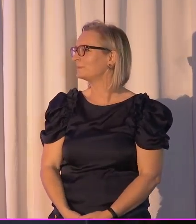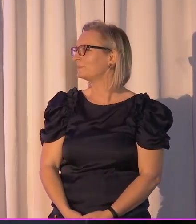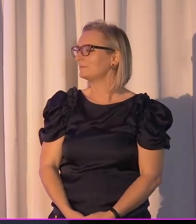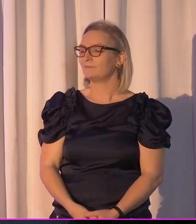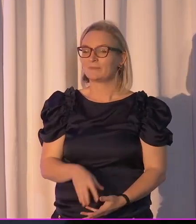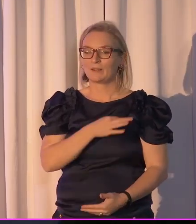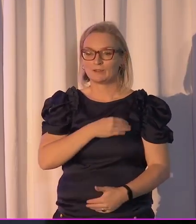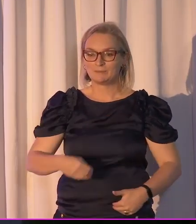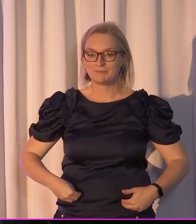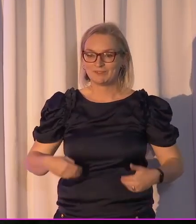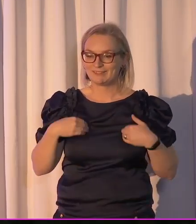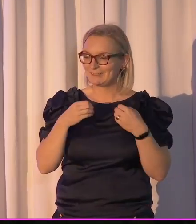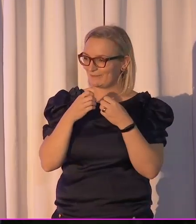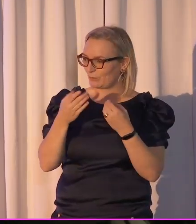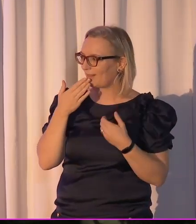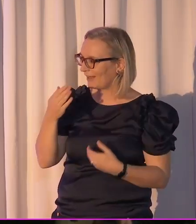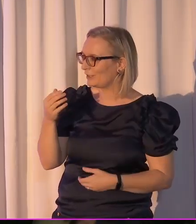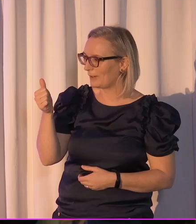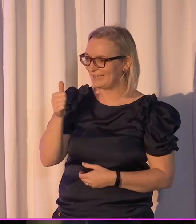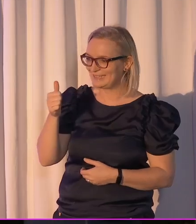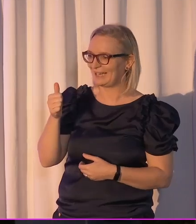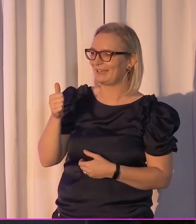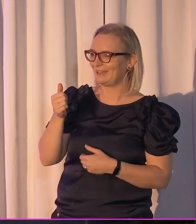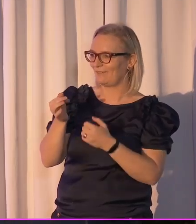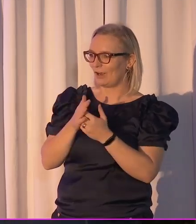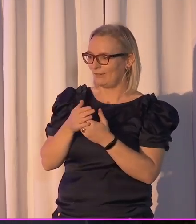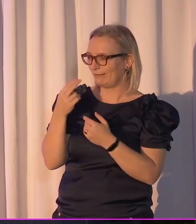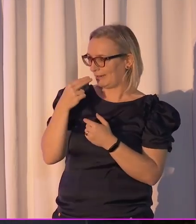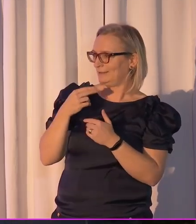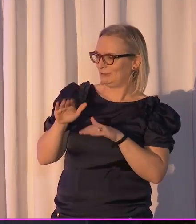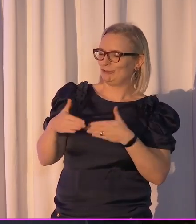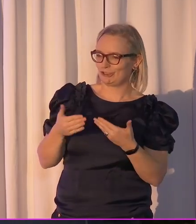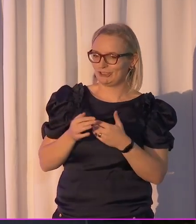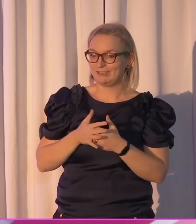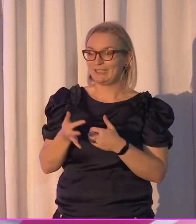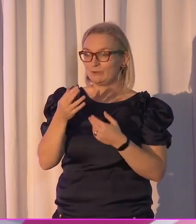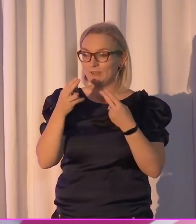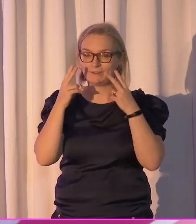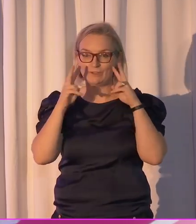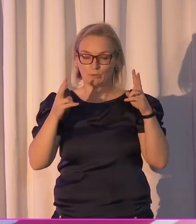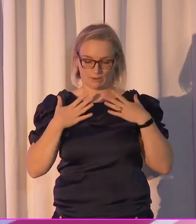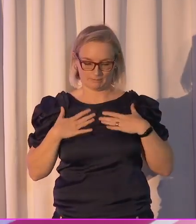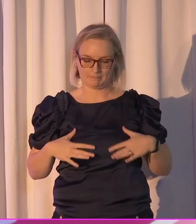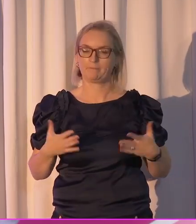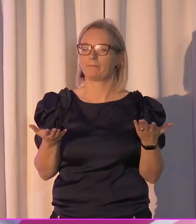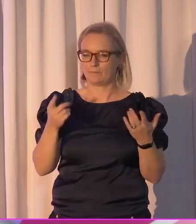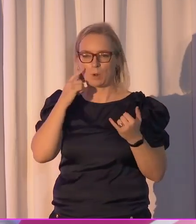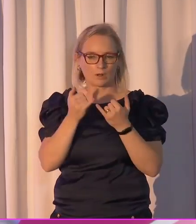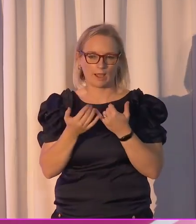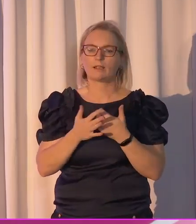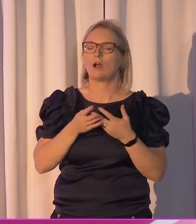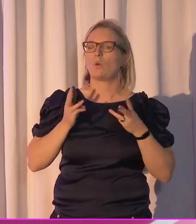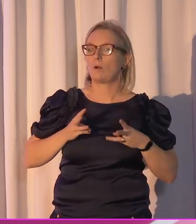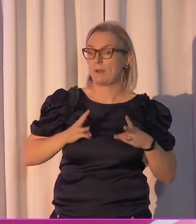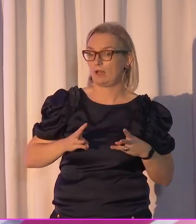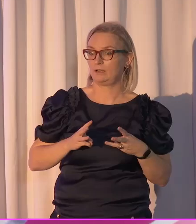Good morning, everyone, and thank you, Aideen, for a very flattering introduction. For those who might need a visual, I am a woman who